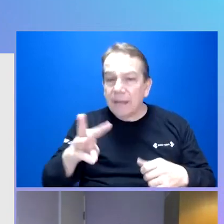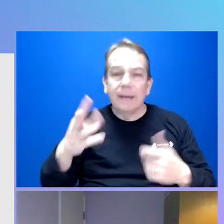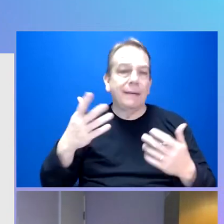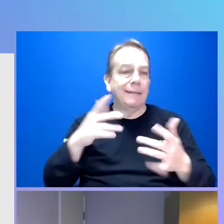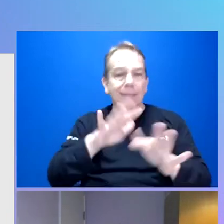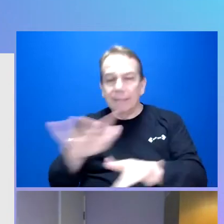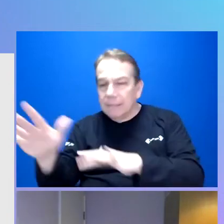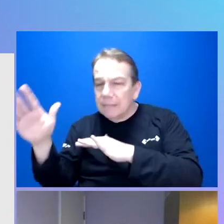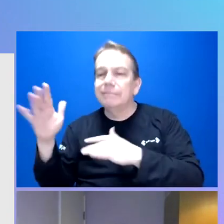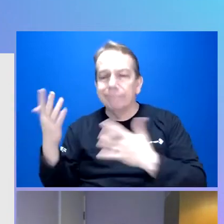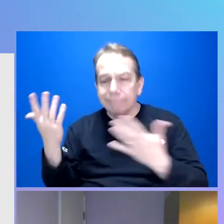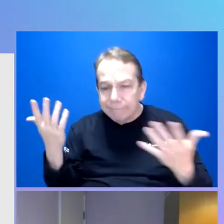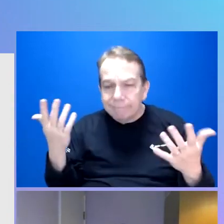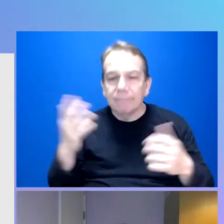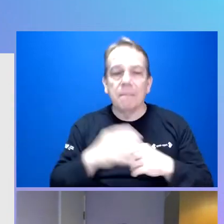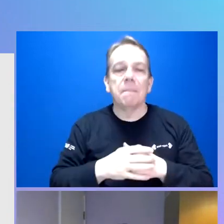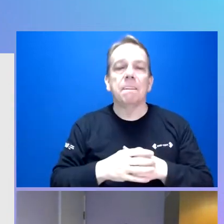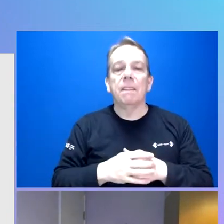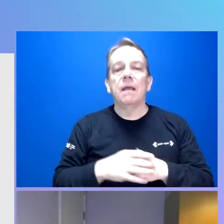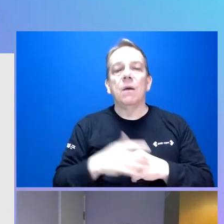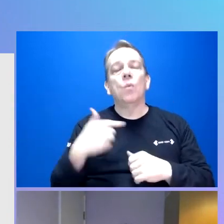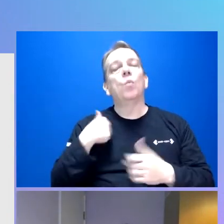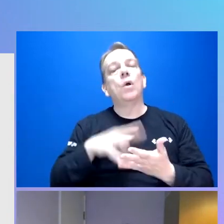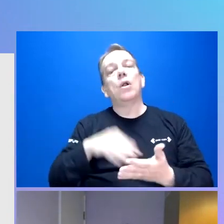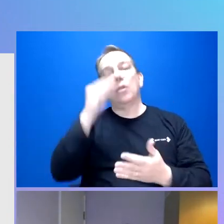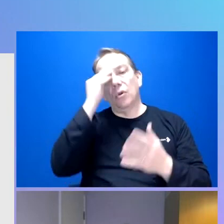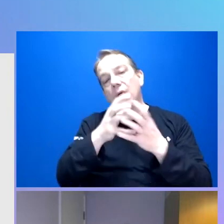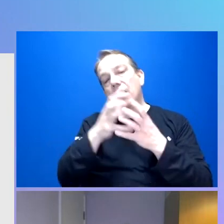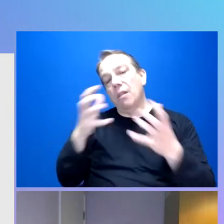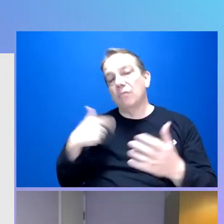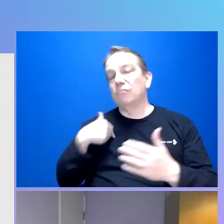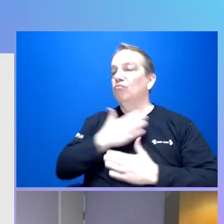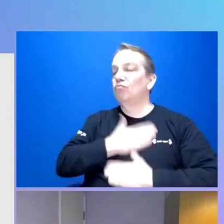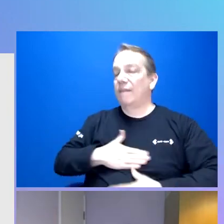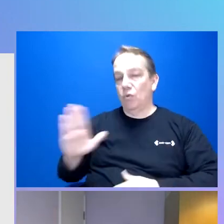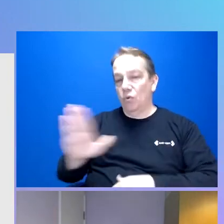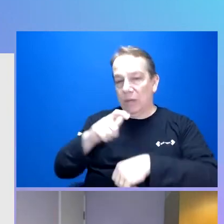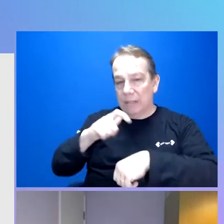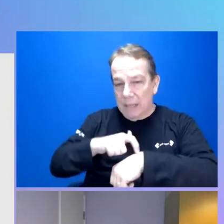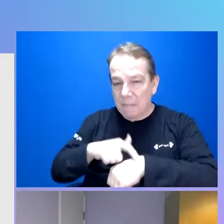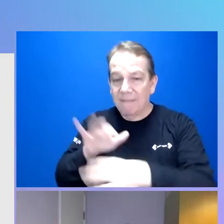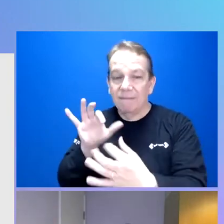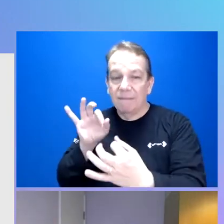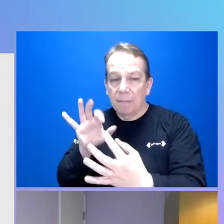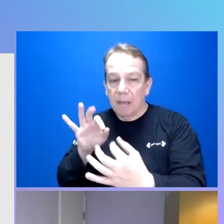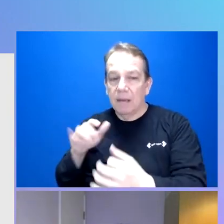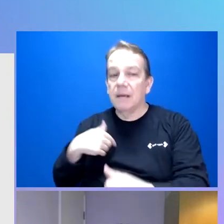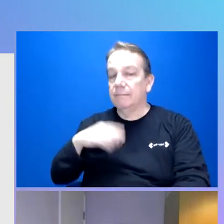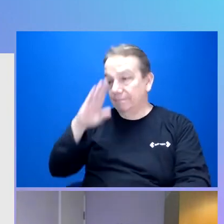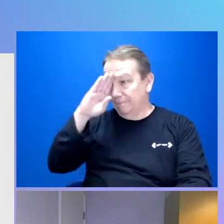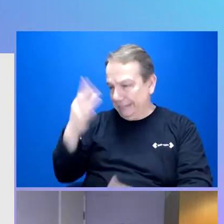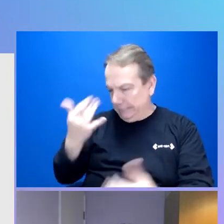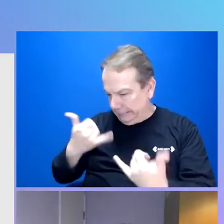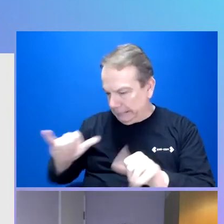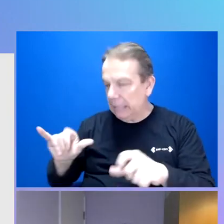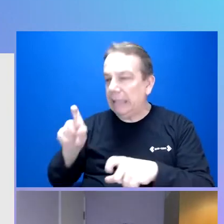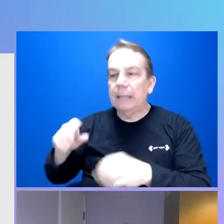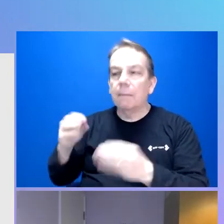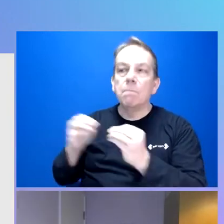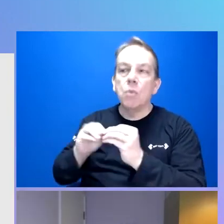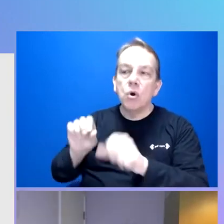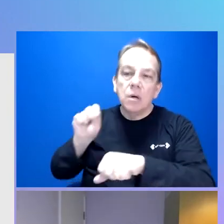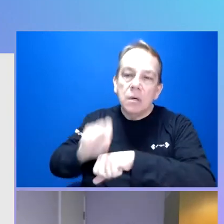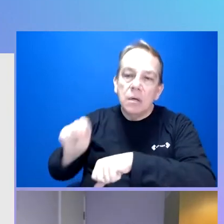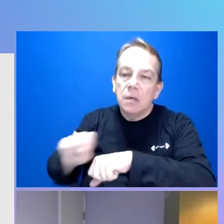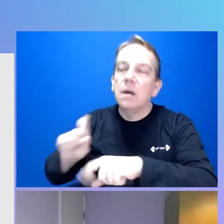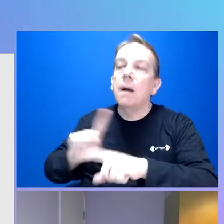up a research session. So we're learning a lot and are grateful for your time and feedback. I know there's still work to do, but we're